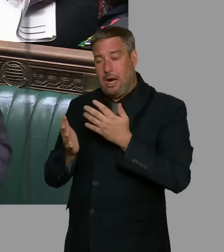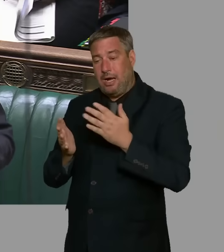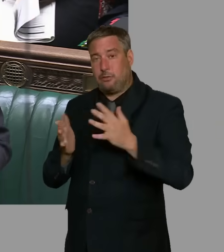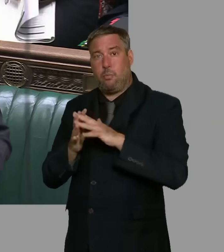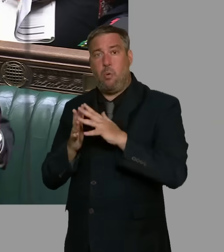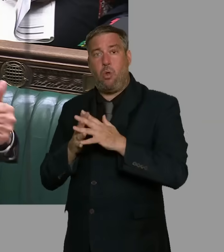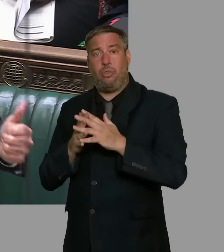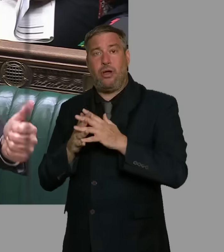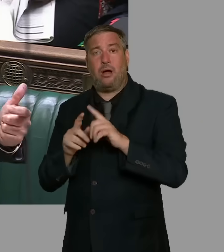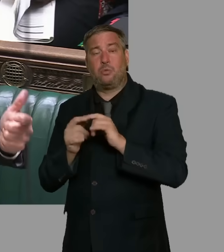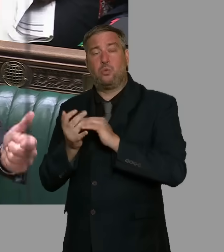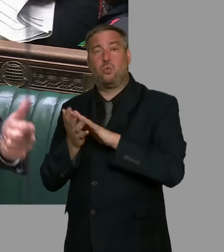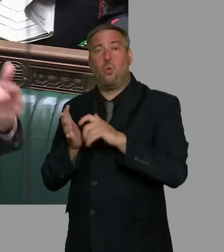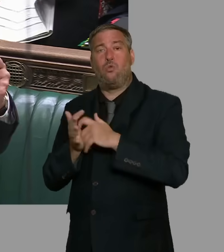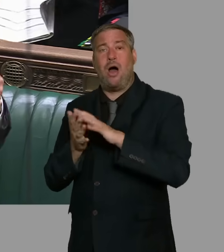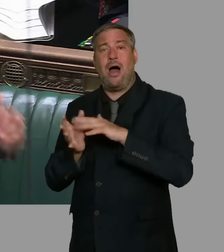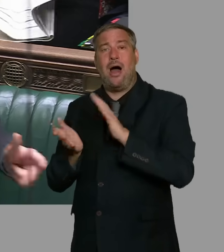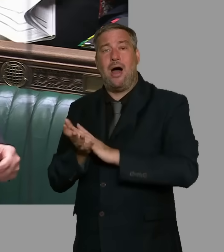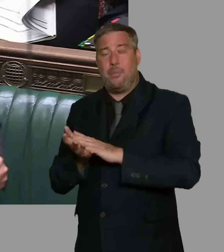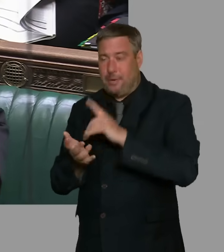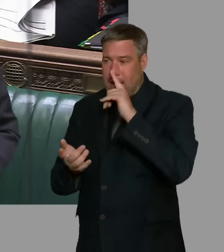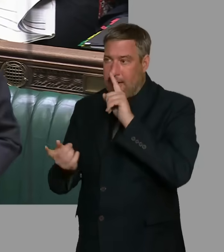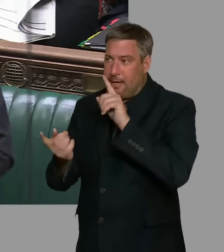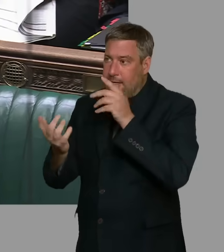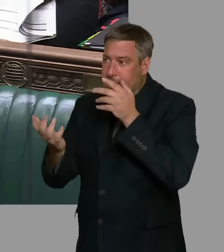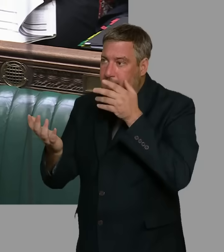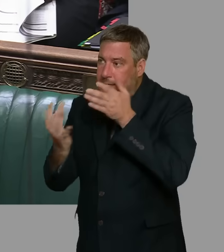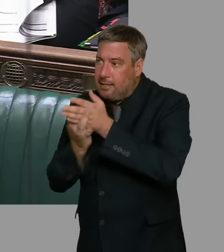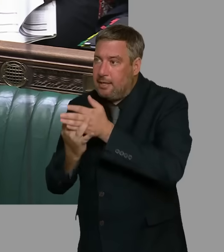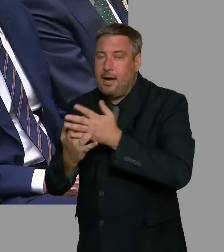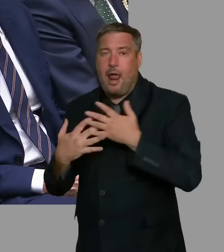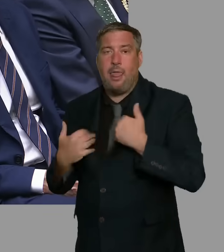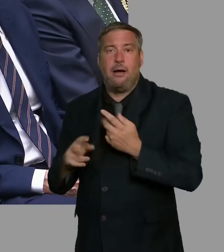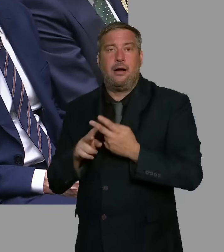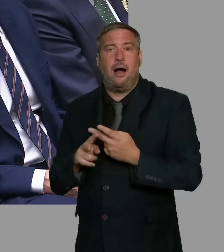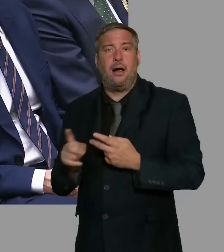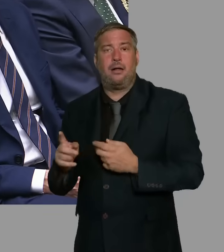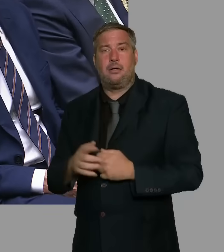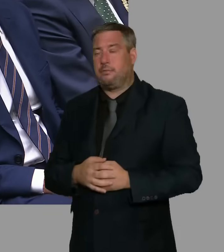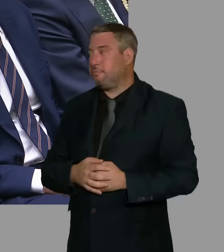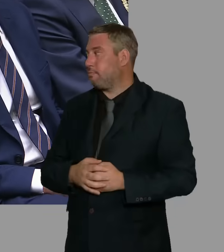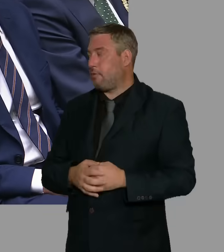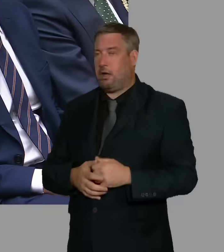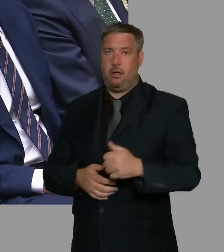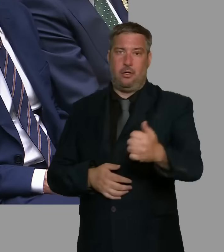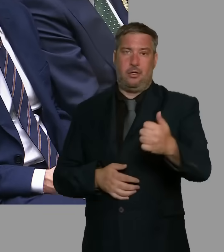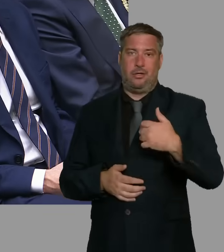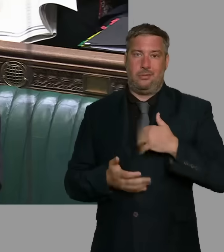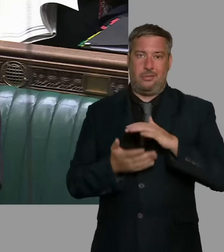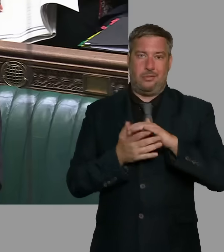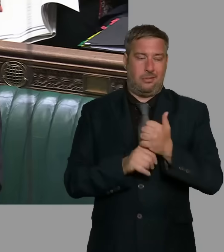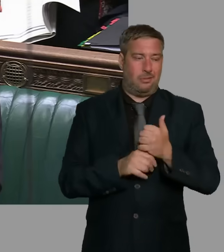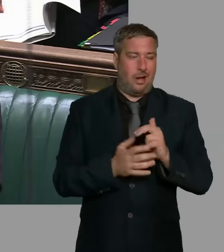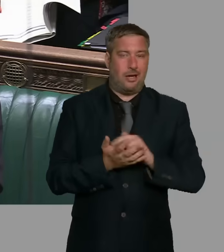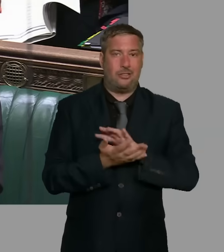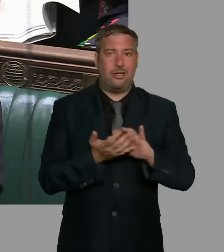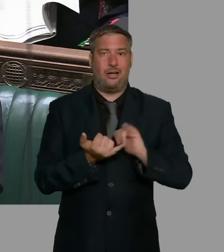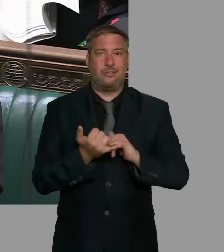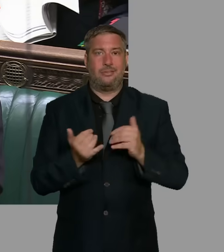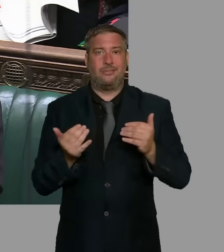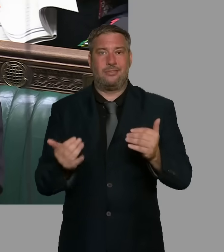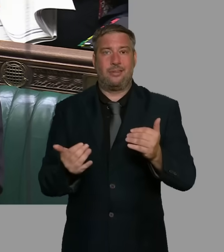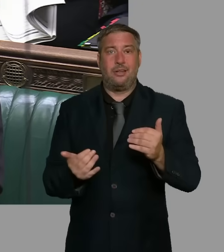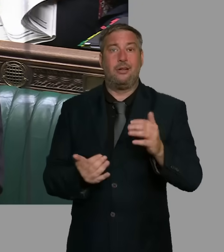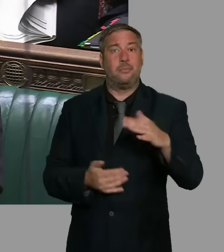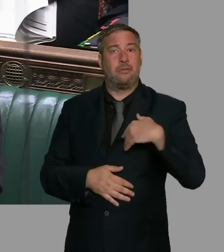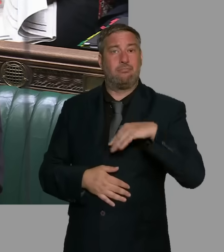government. We've delivered not 2, not 3, but over 4 million extra appointments, with 2,000 extra GPs and clearing up